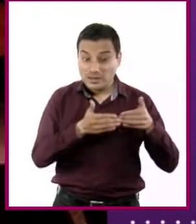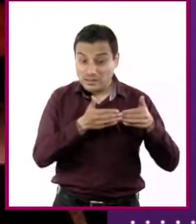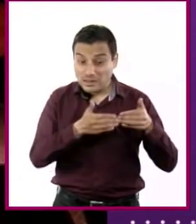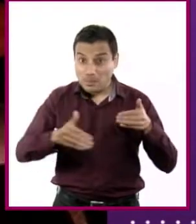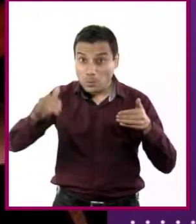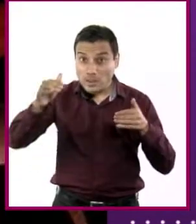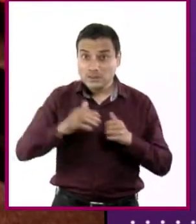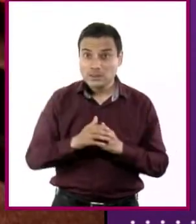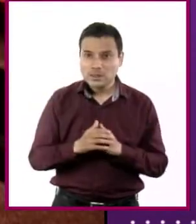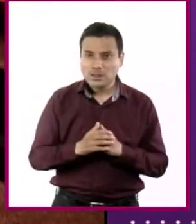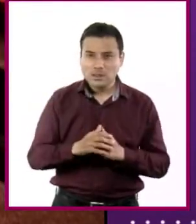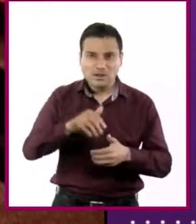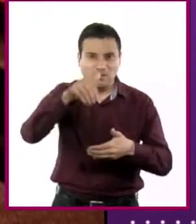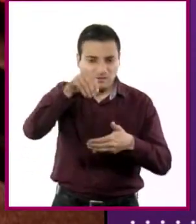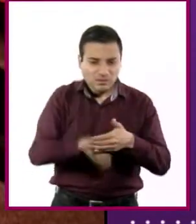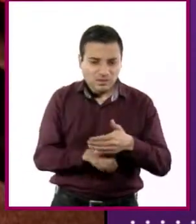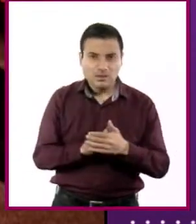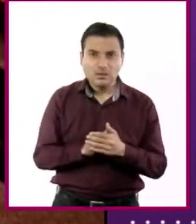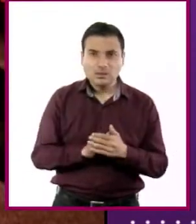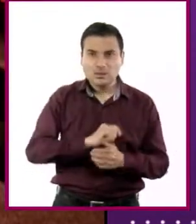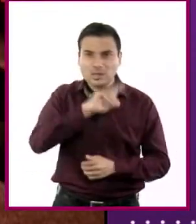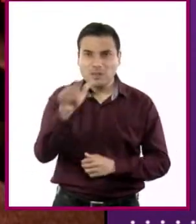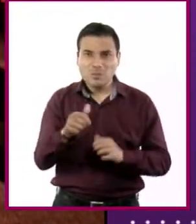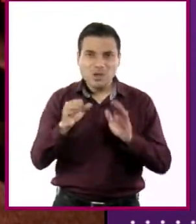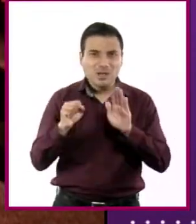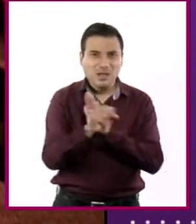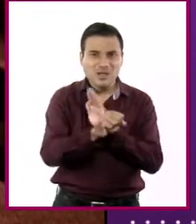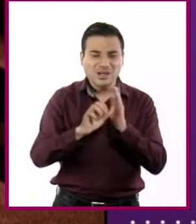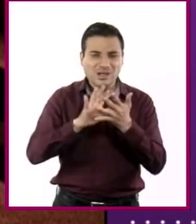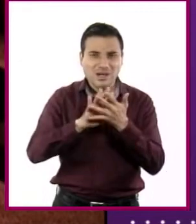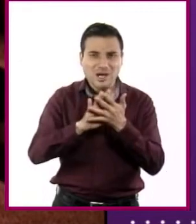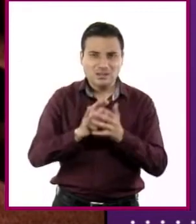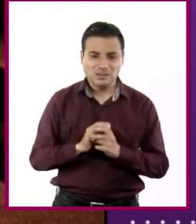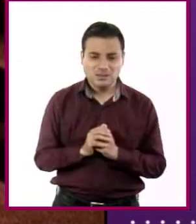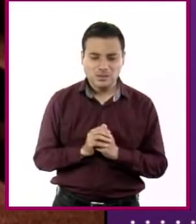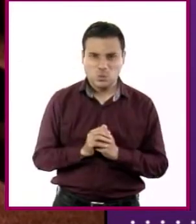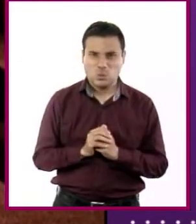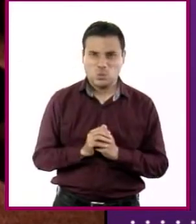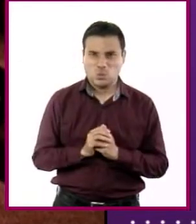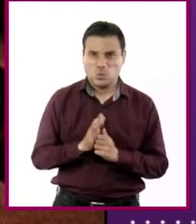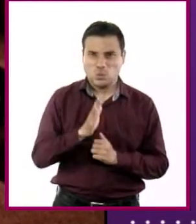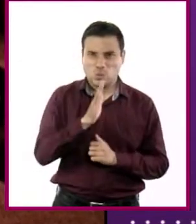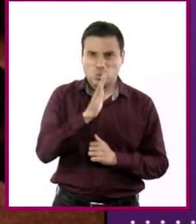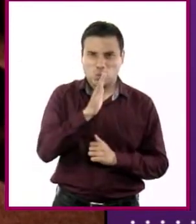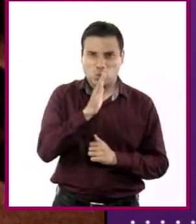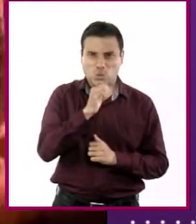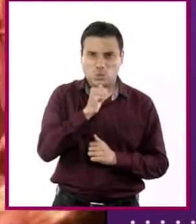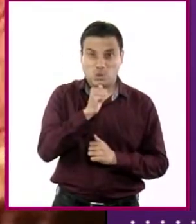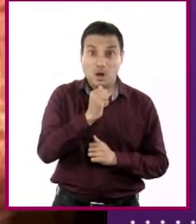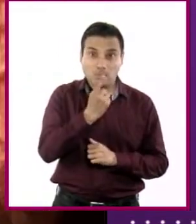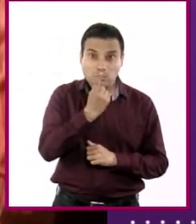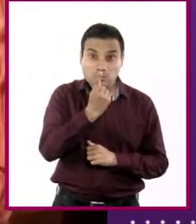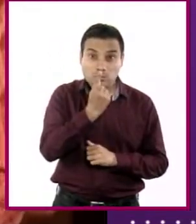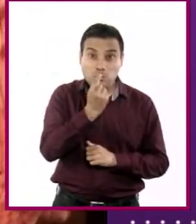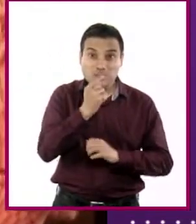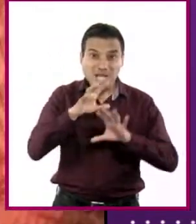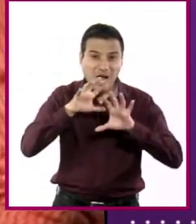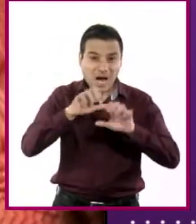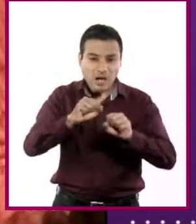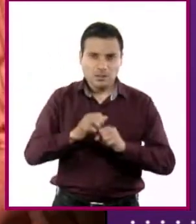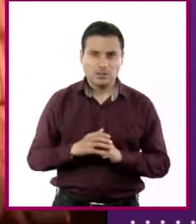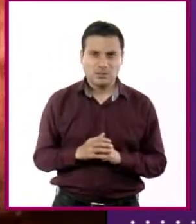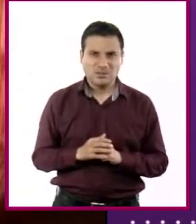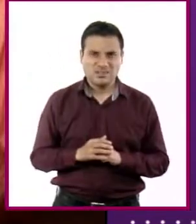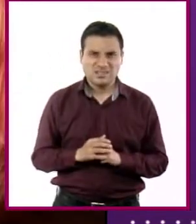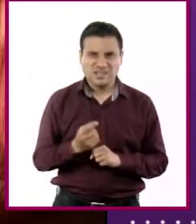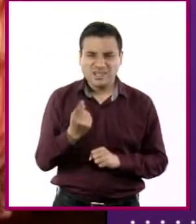fail. You will be in jail. You will be captured by police. What? Did you